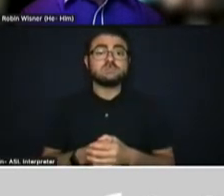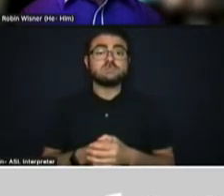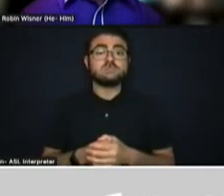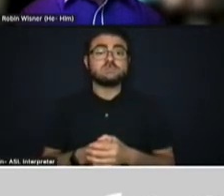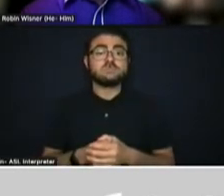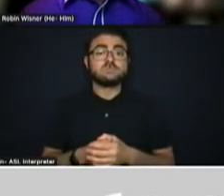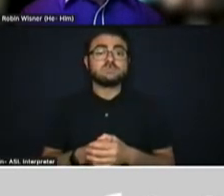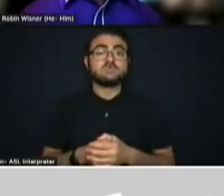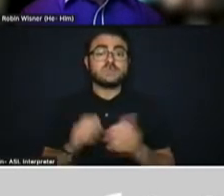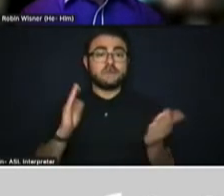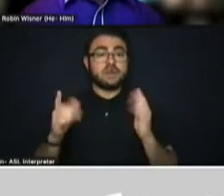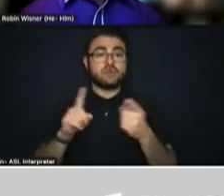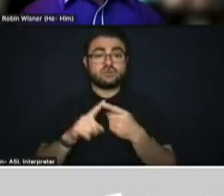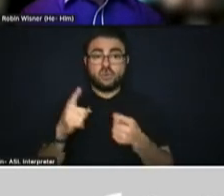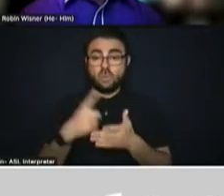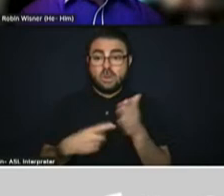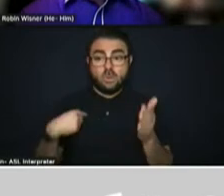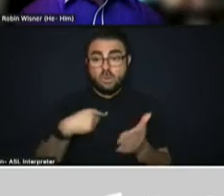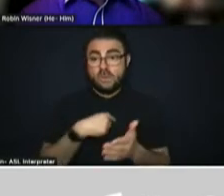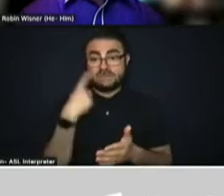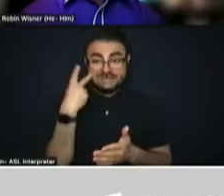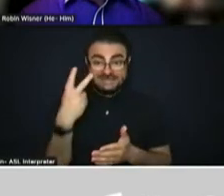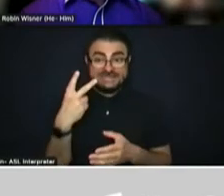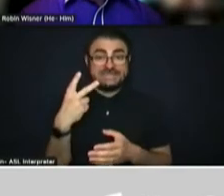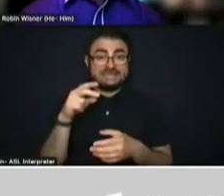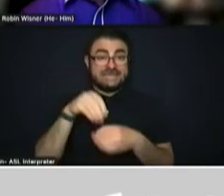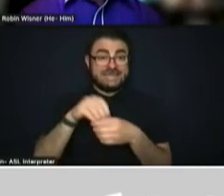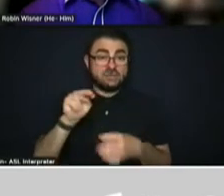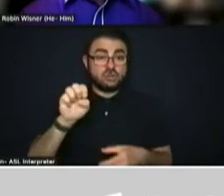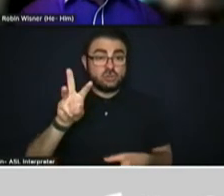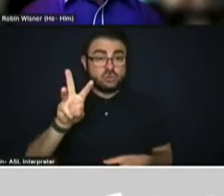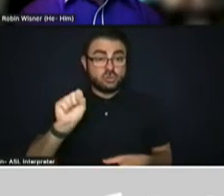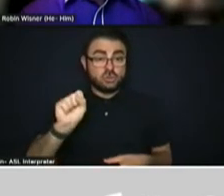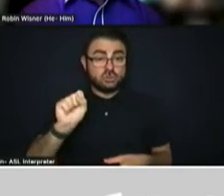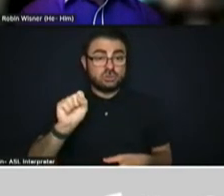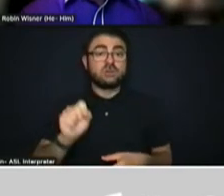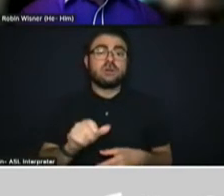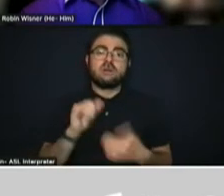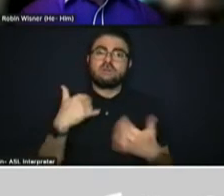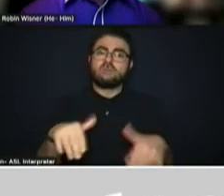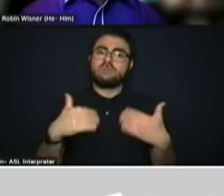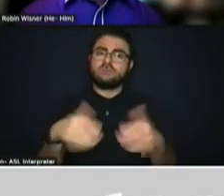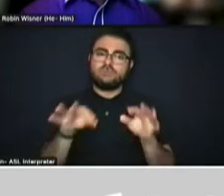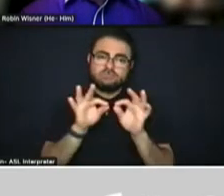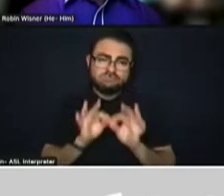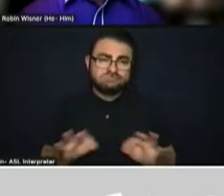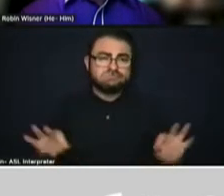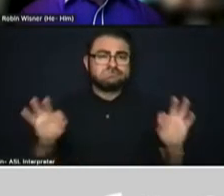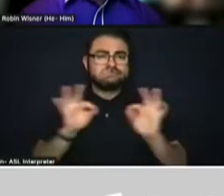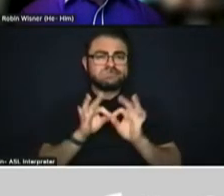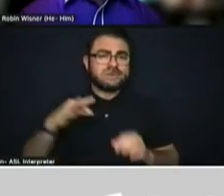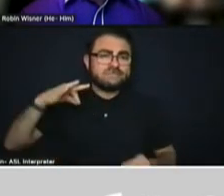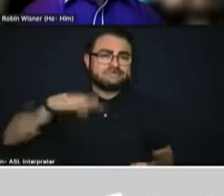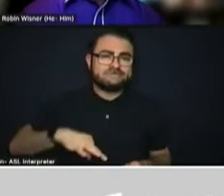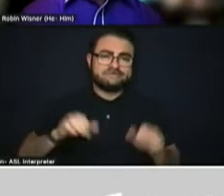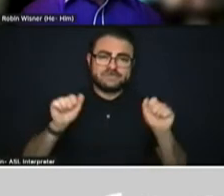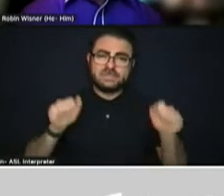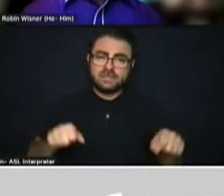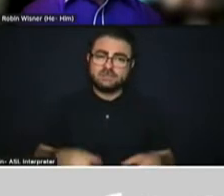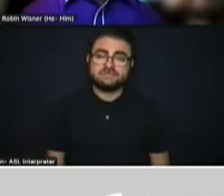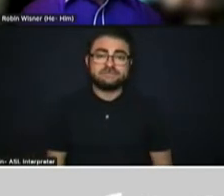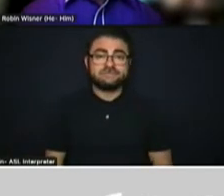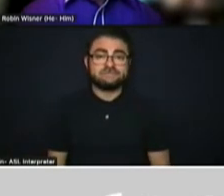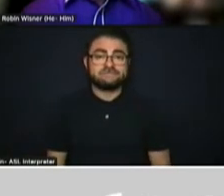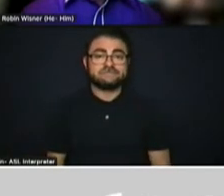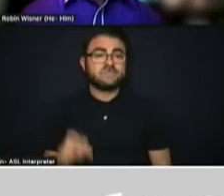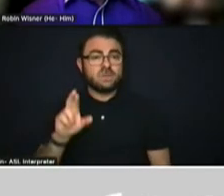been seeing in the news, it's something that could be invaluable, I think. Thank you. Yeah. Thank